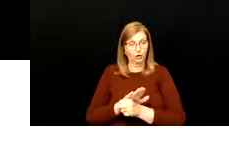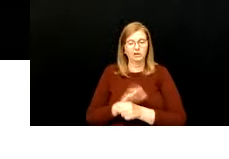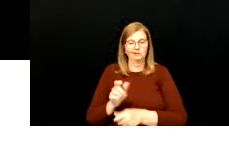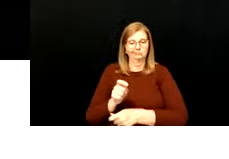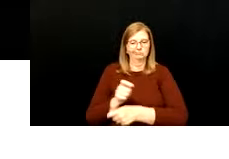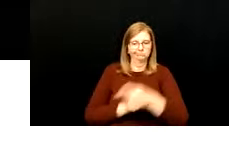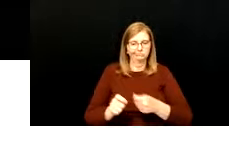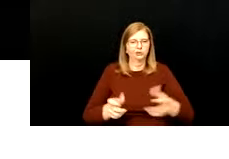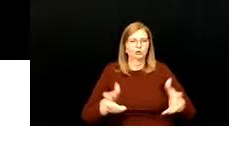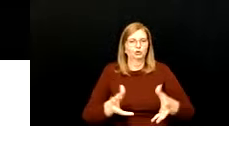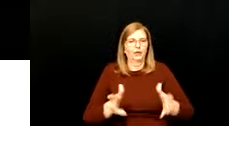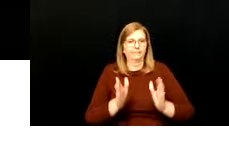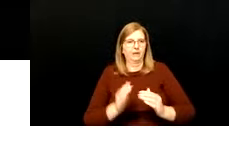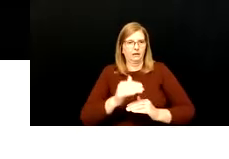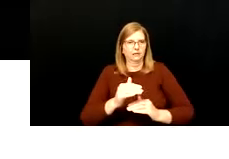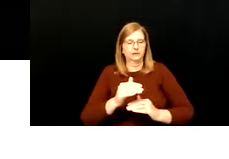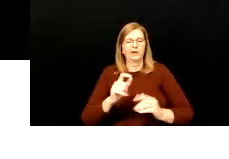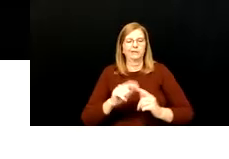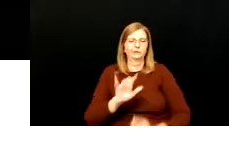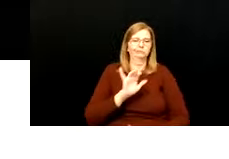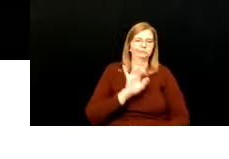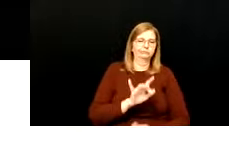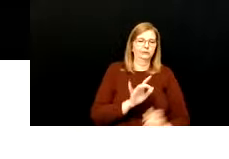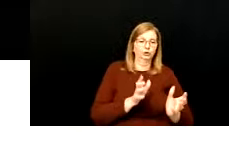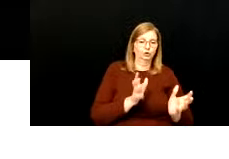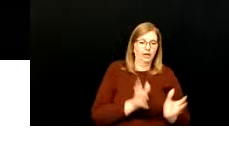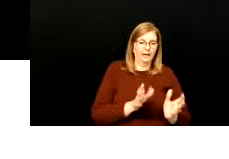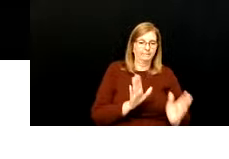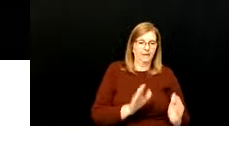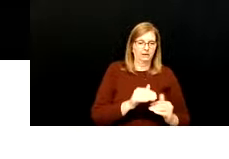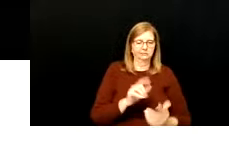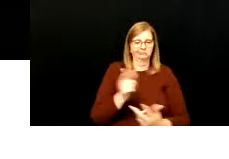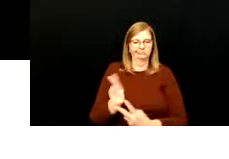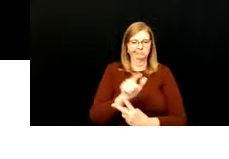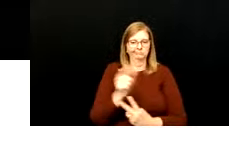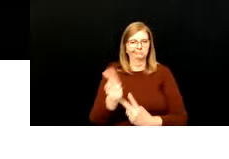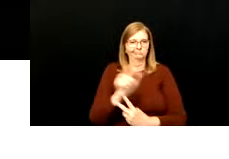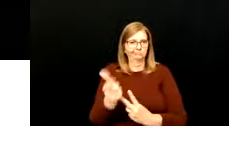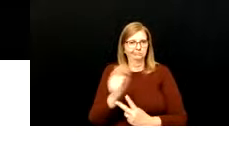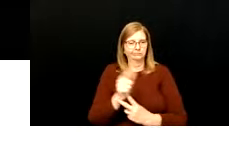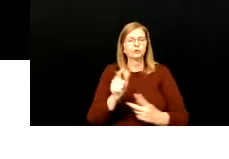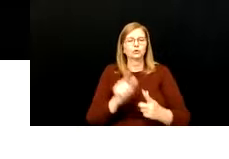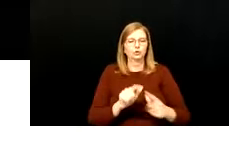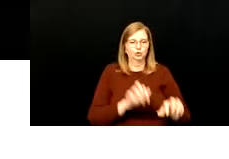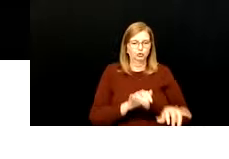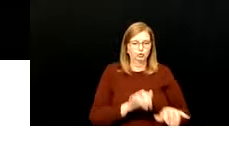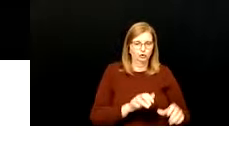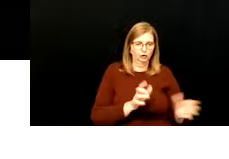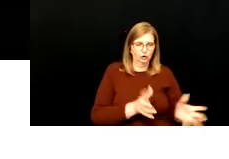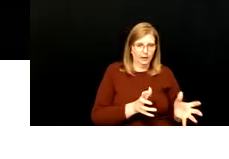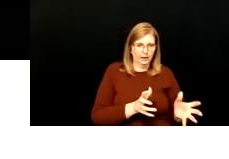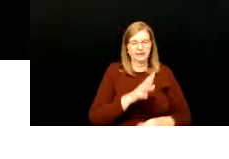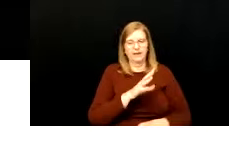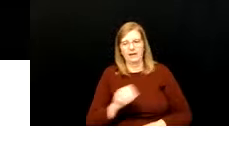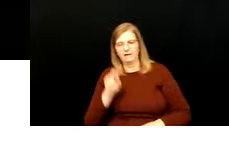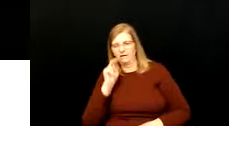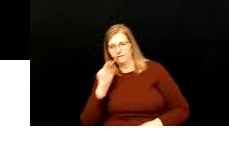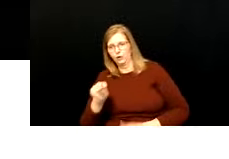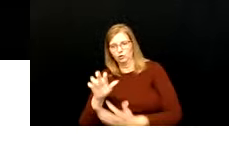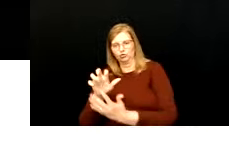chat box, so you'll need to click back on the chat box back and forth in order to utilize the chat and the view full